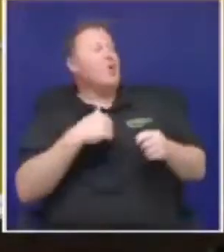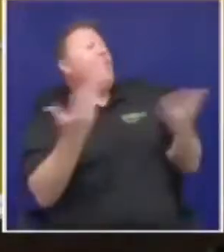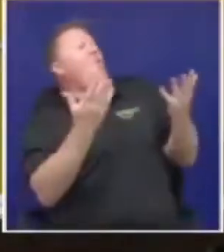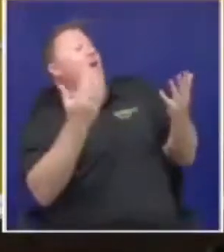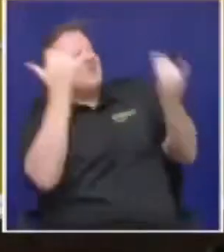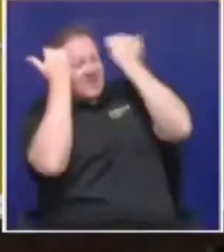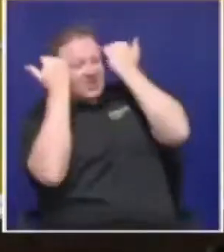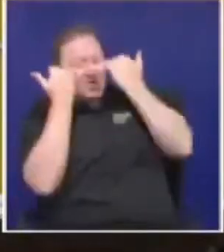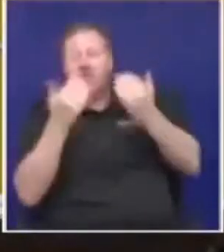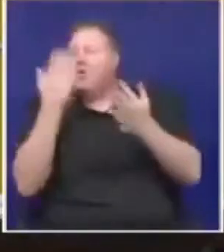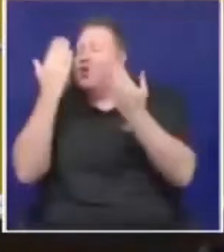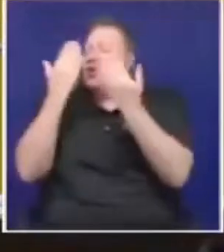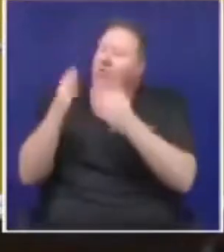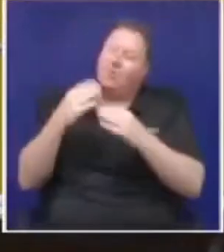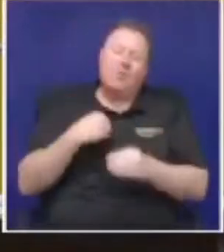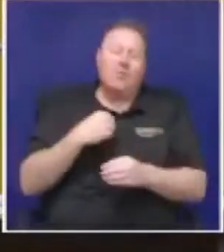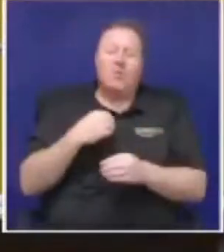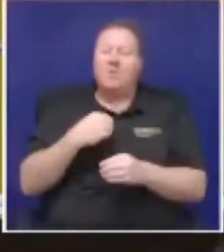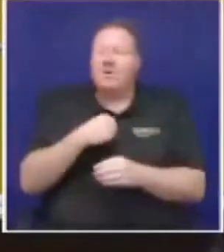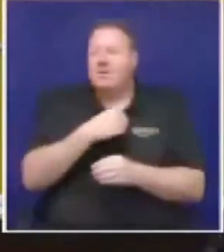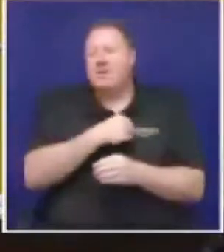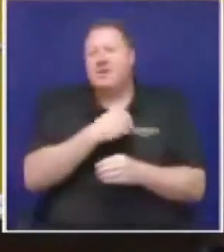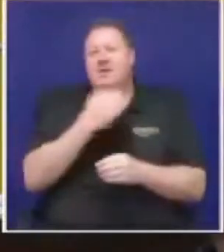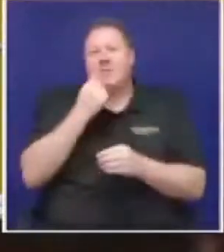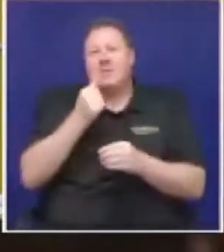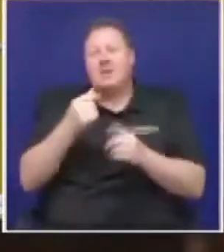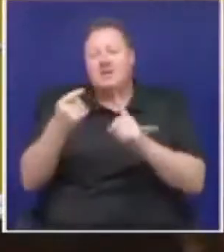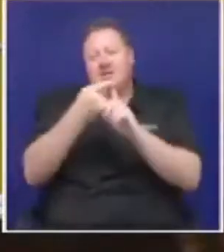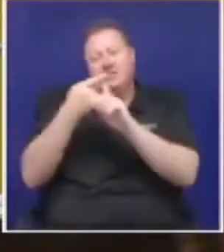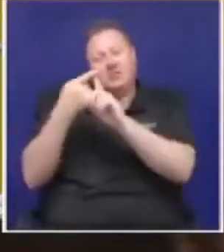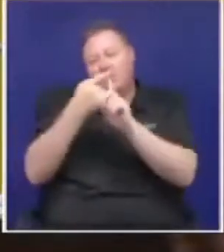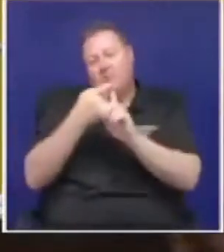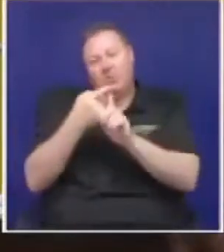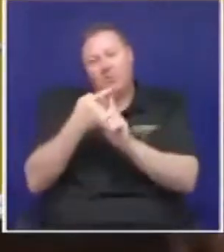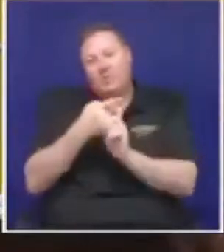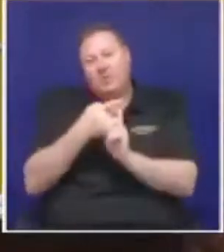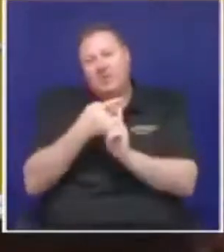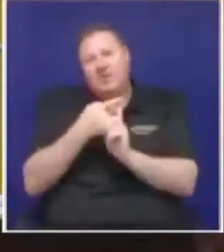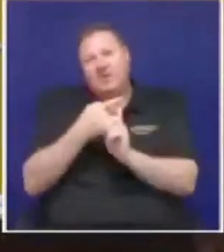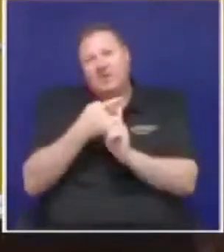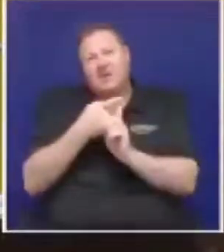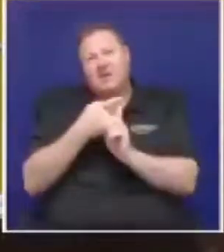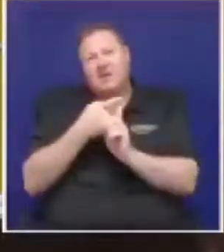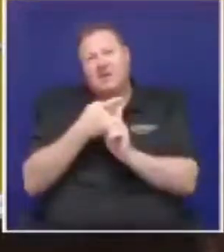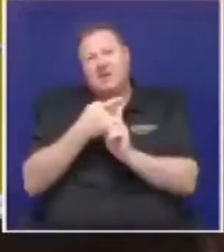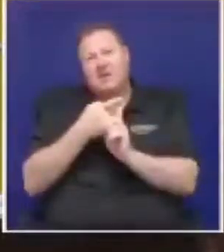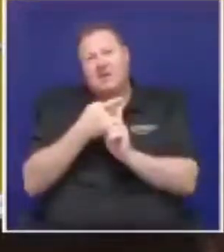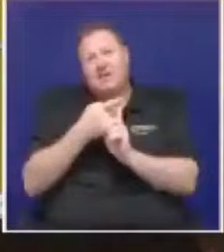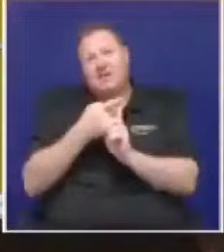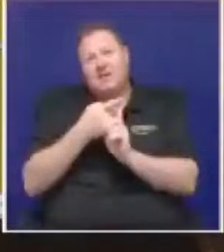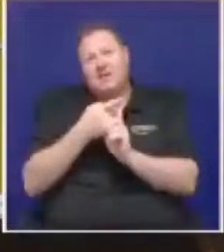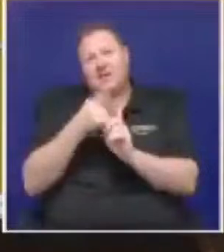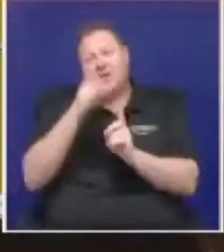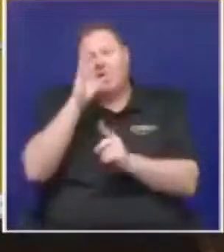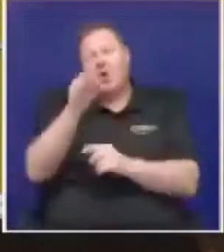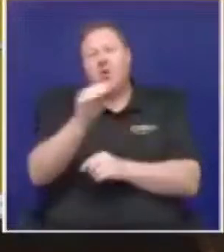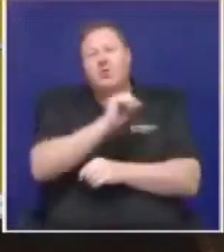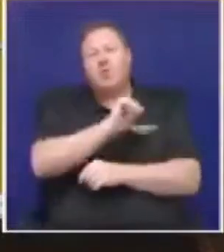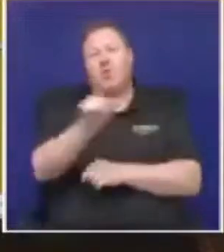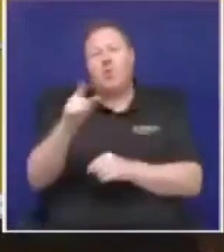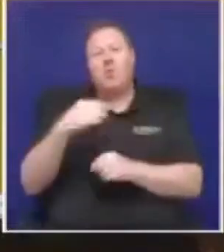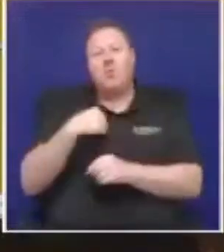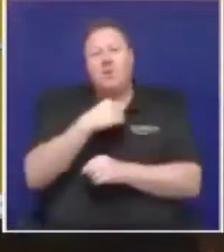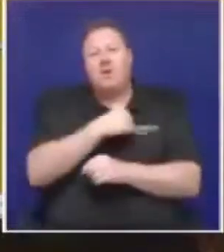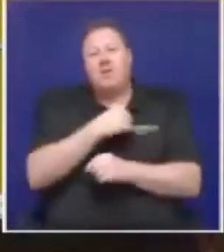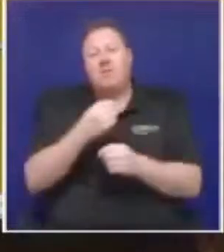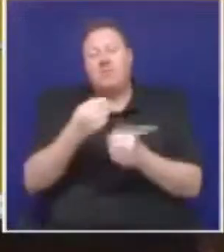Honorable members, we are meeting on hybrid. So we might as well ask all other members who are supposed to be here,